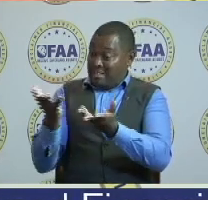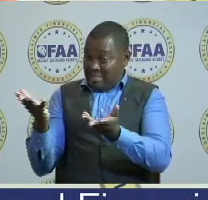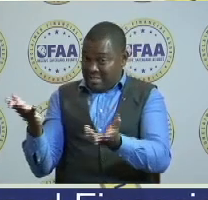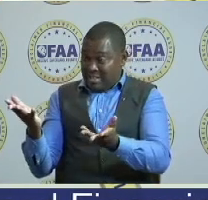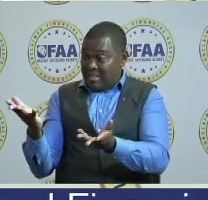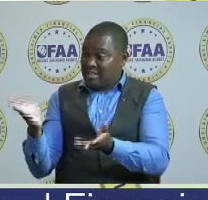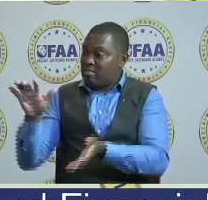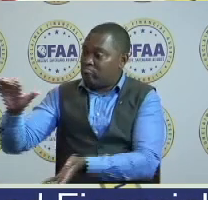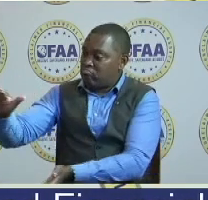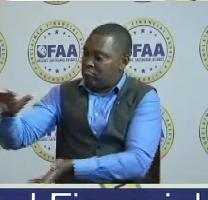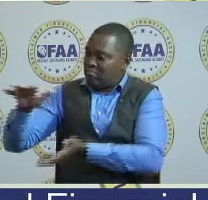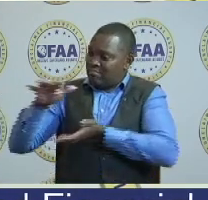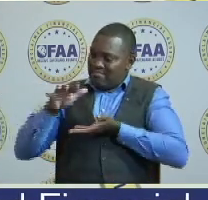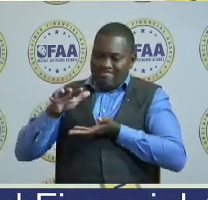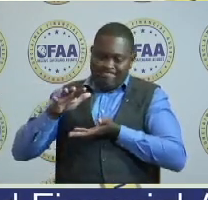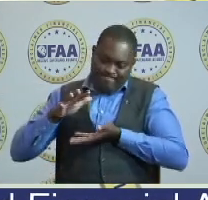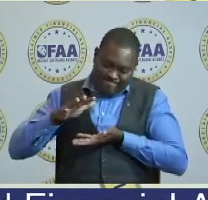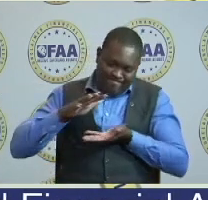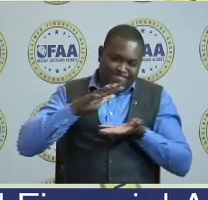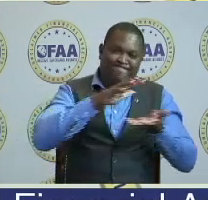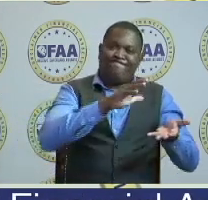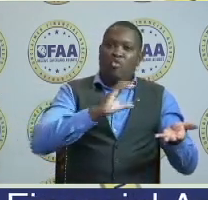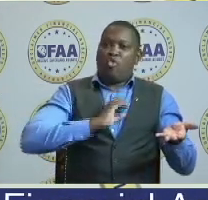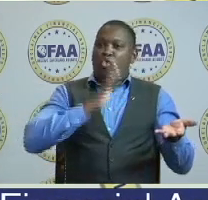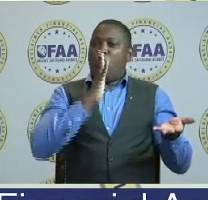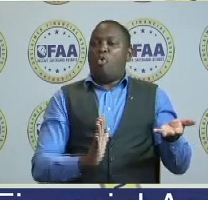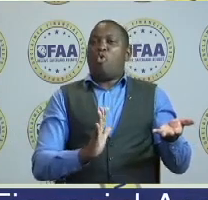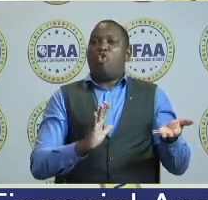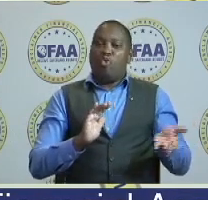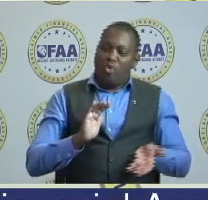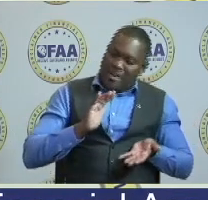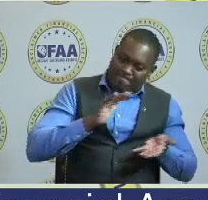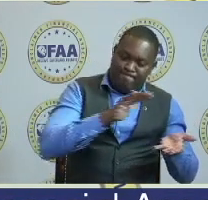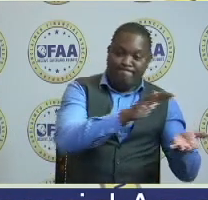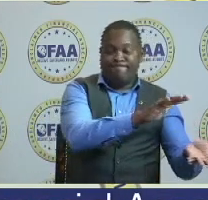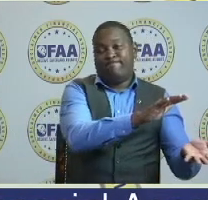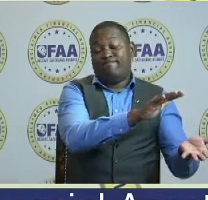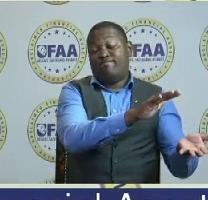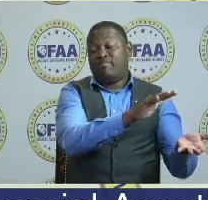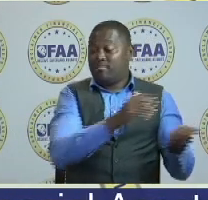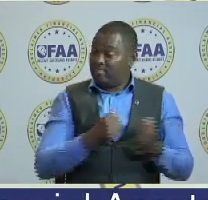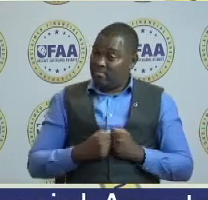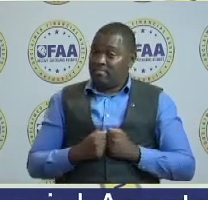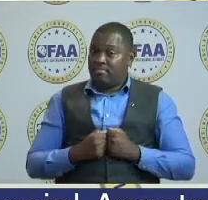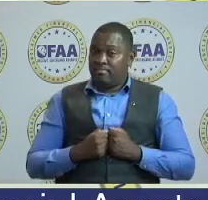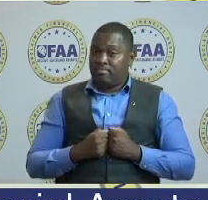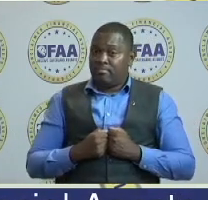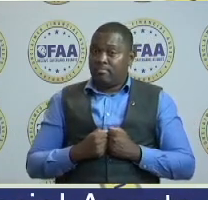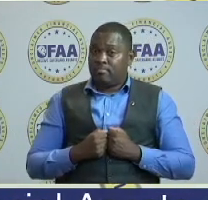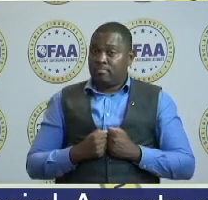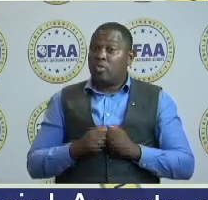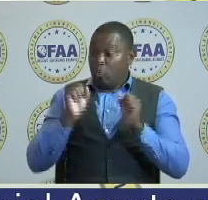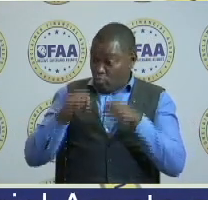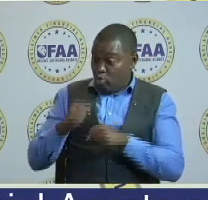are moving from the holders to the actual claimants of these assets. And in order to